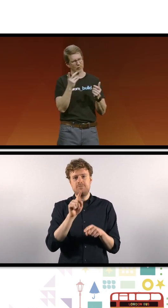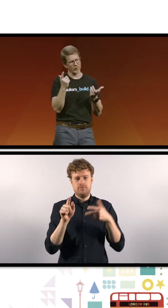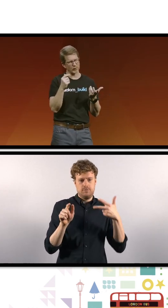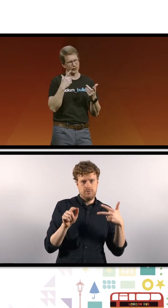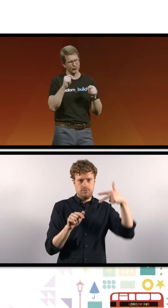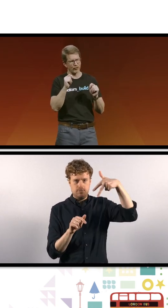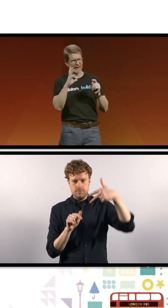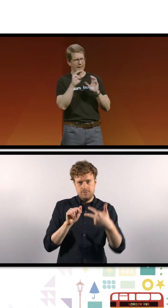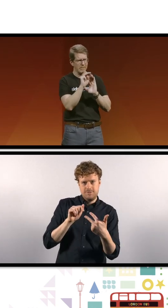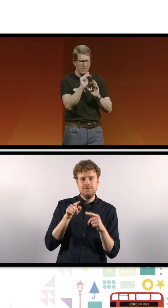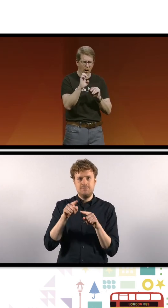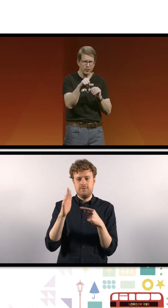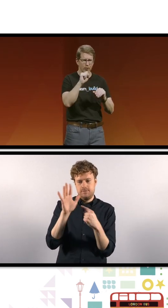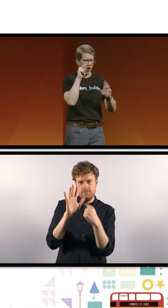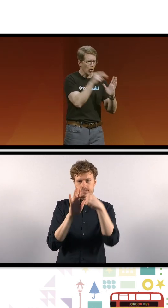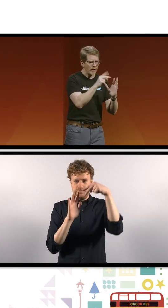there.